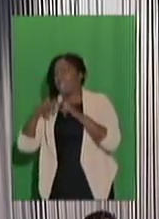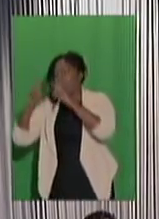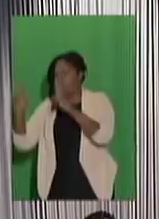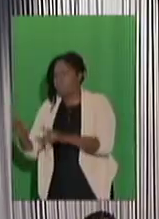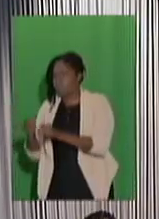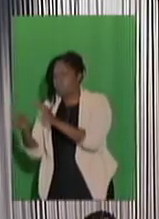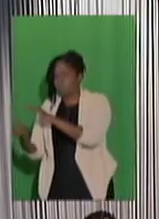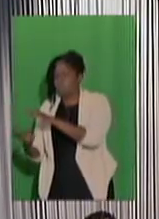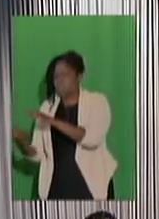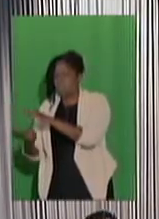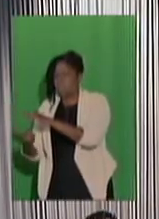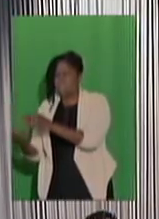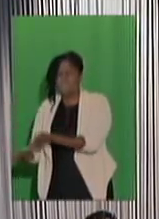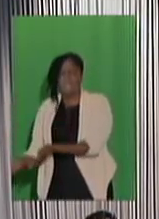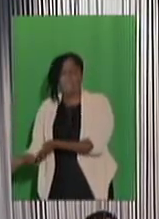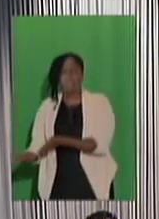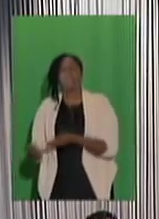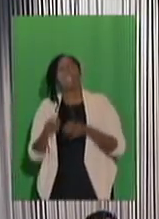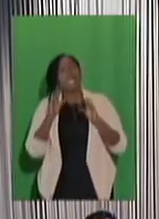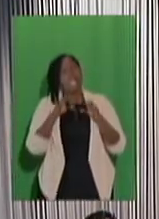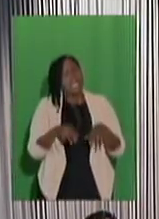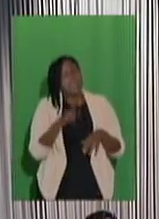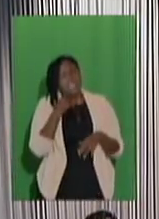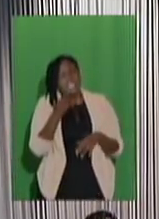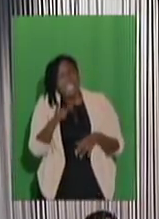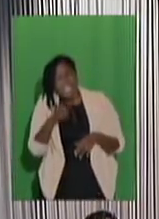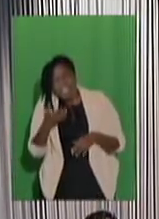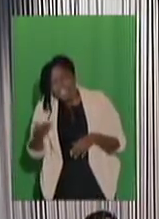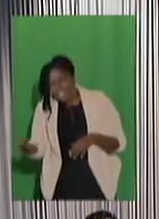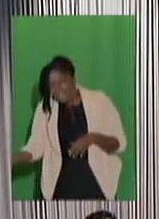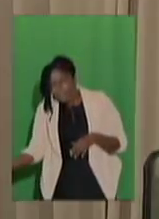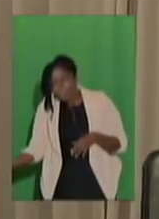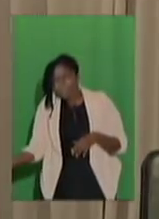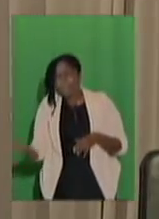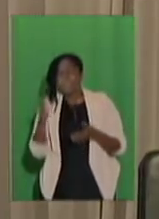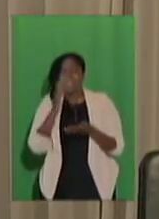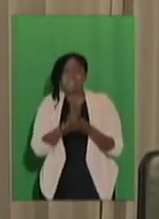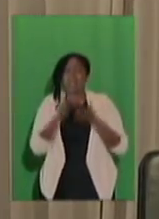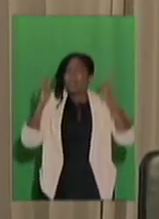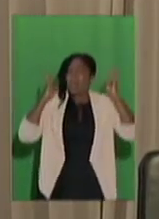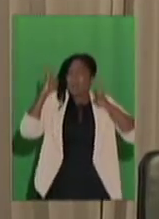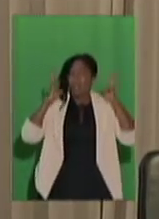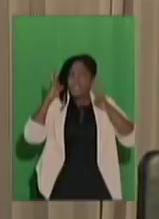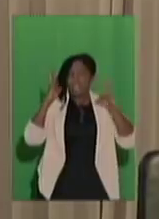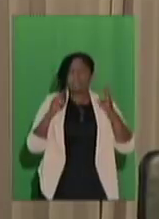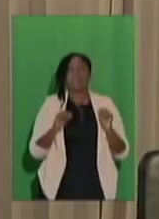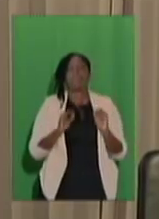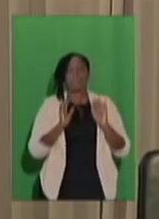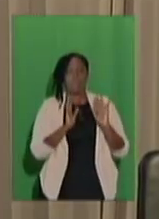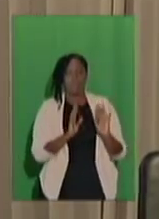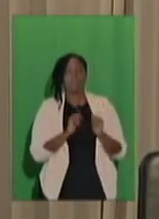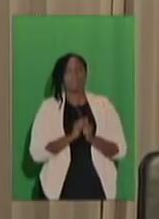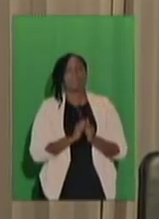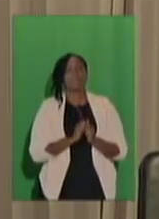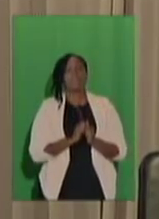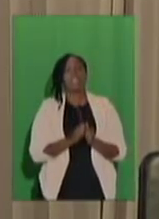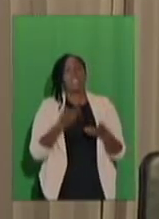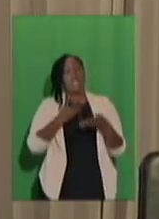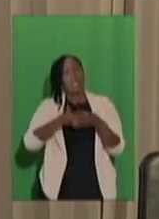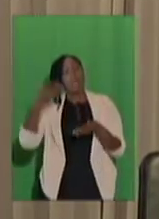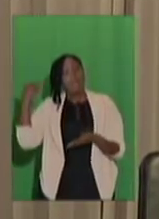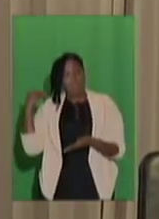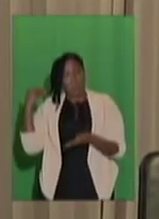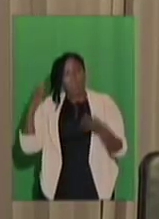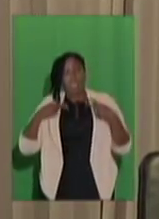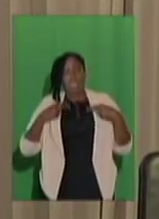So if we're speaking about a particular area, as we had persons in Ballandra previously, the CEO of